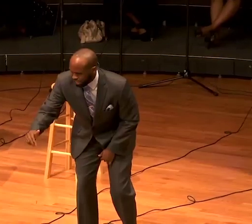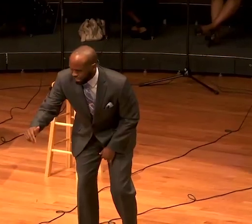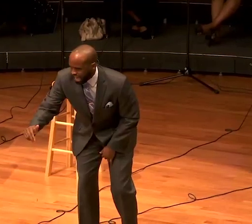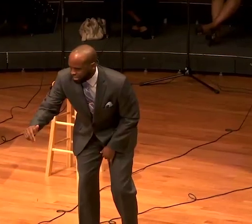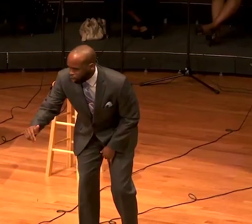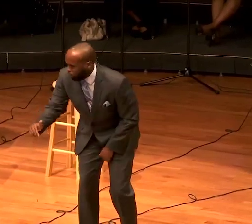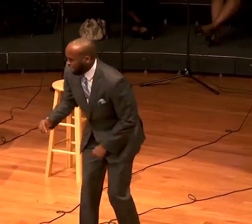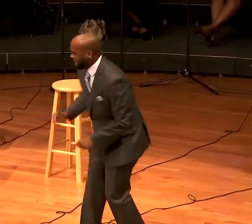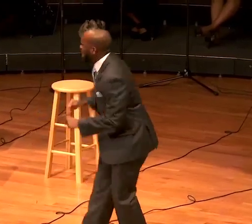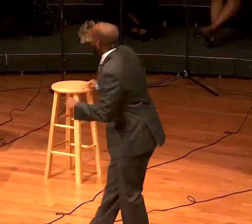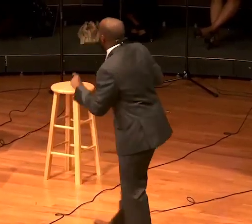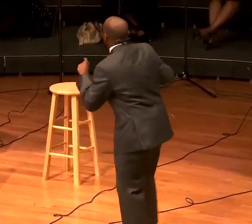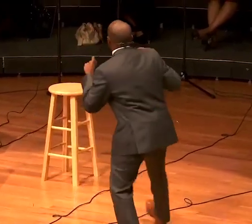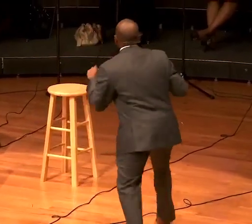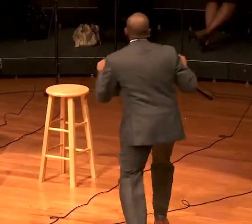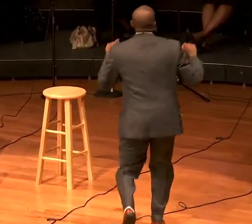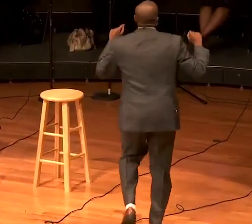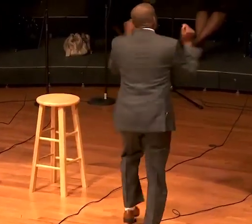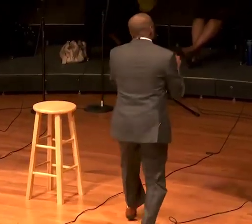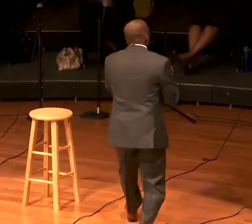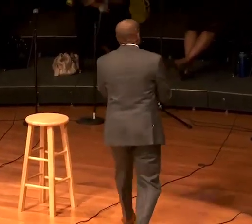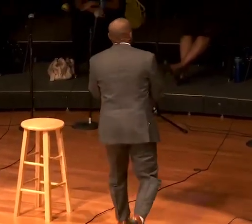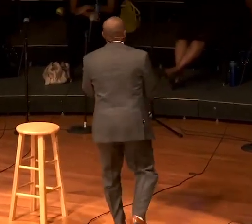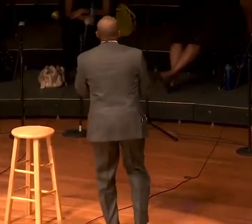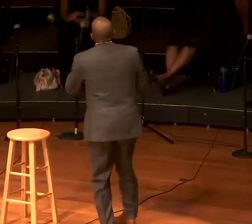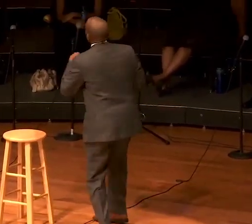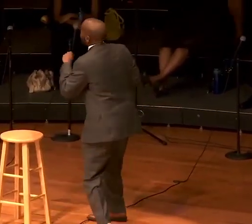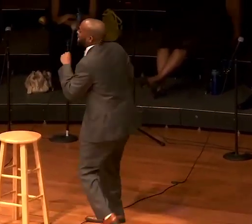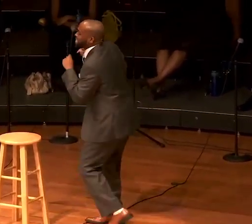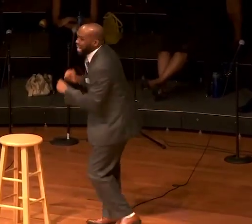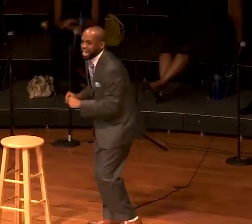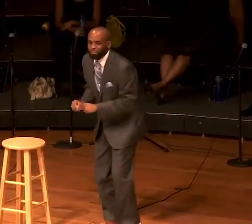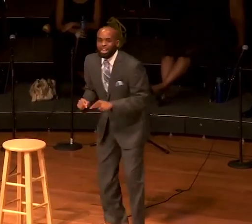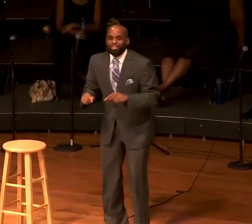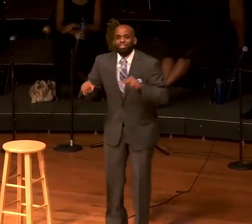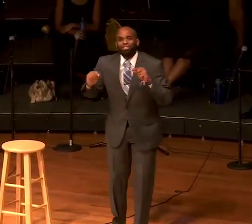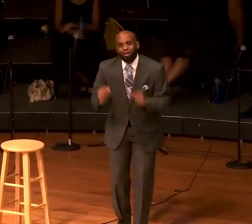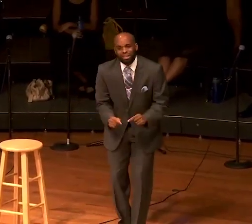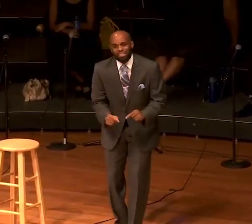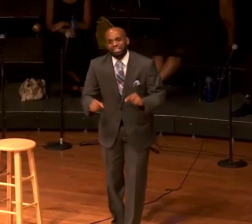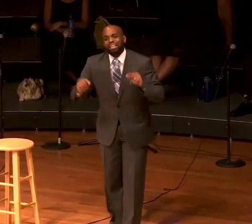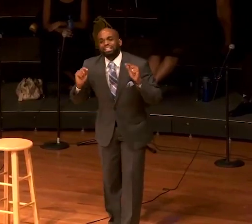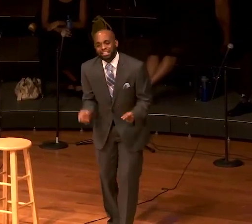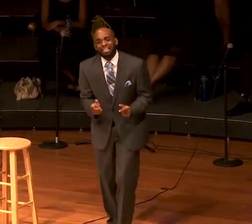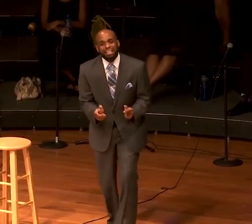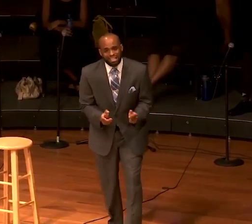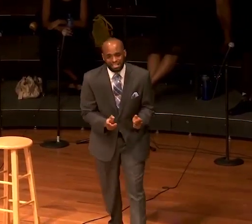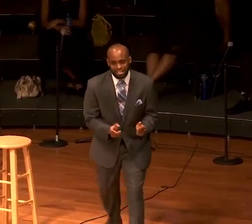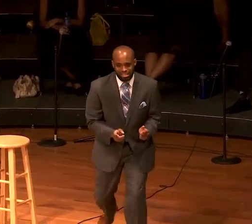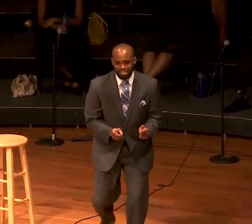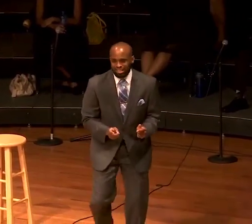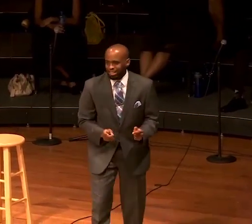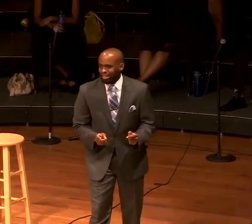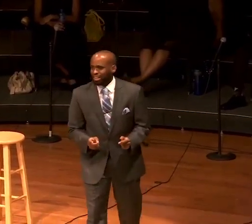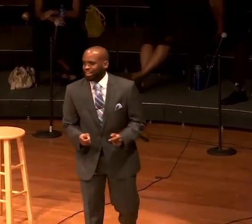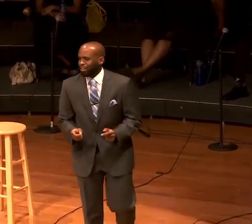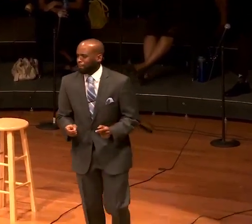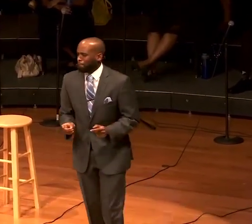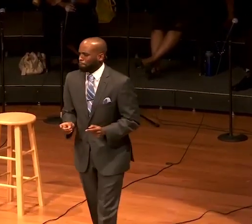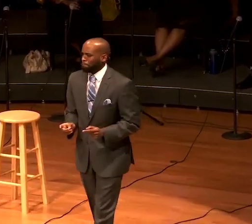thing Eutychus has hope in is that somebody in the church will take time to notice his need.